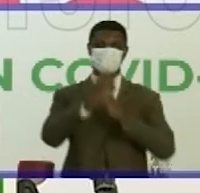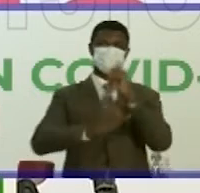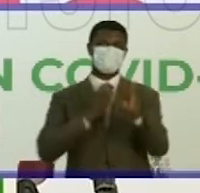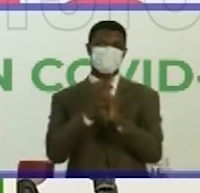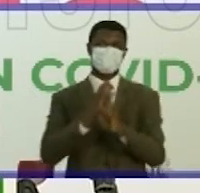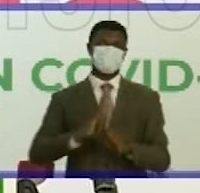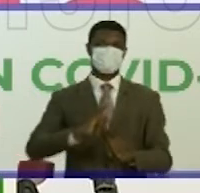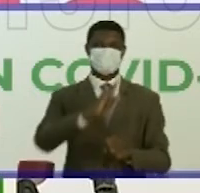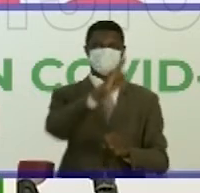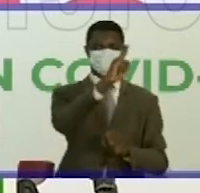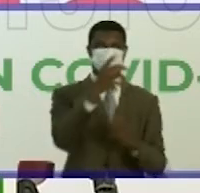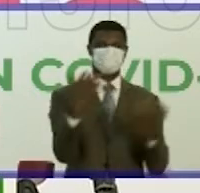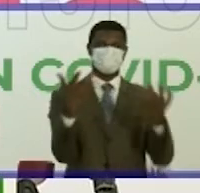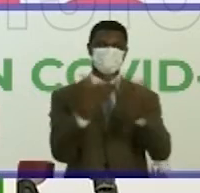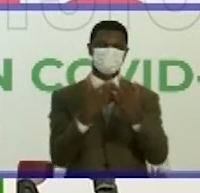established parameters,